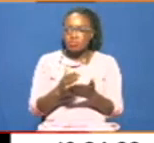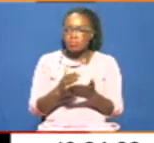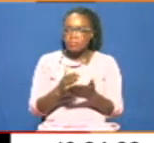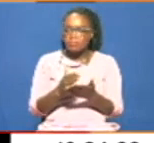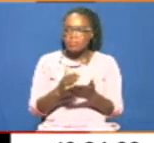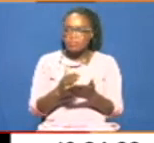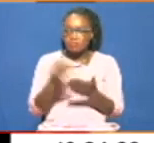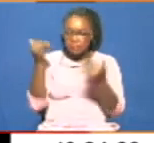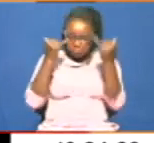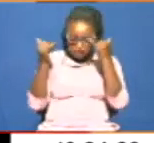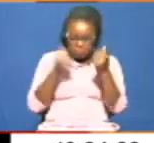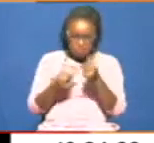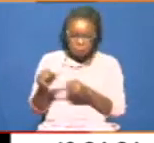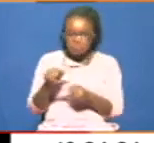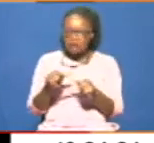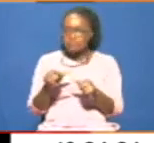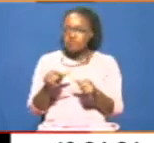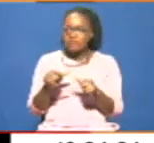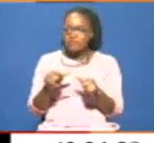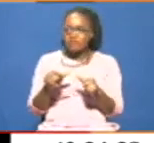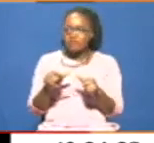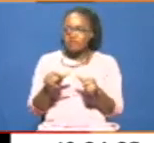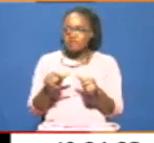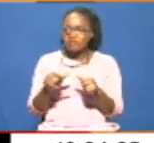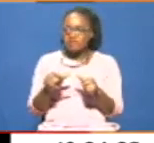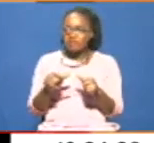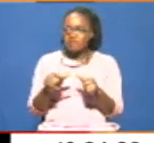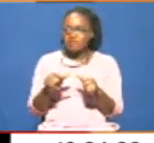innovating around have to do with, let's say,